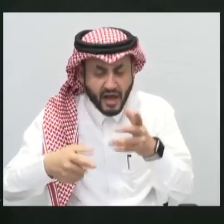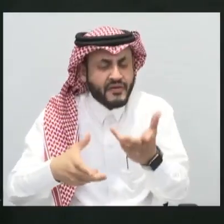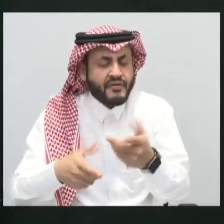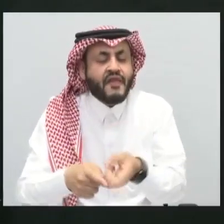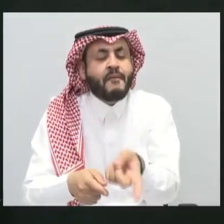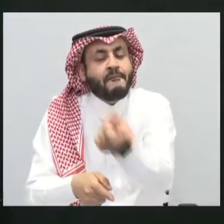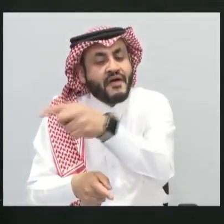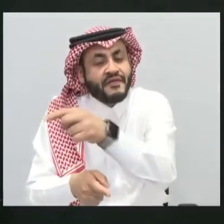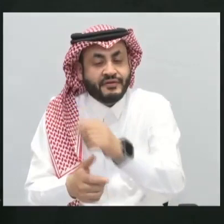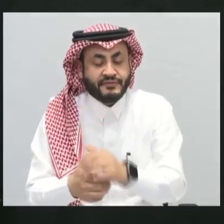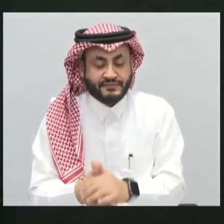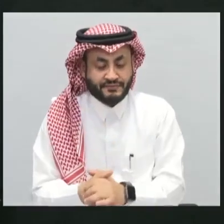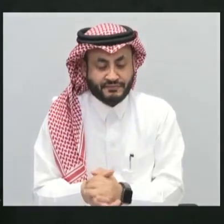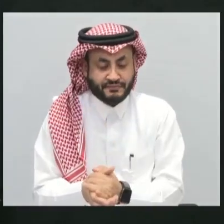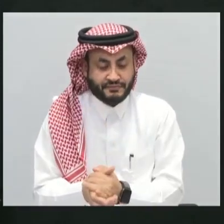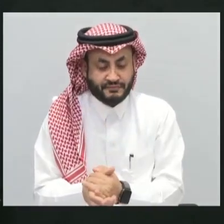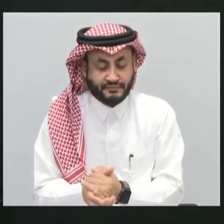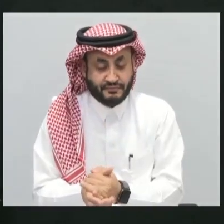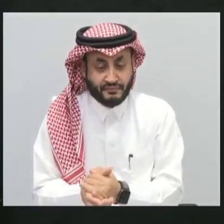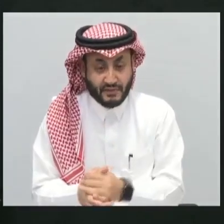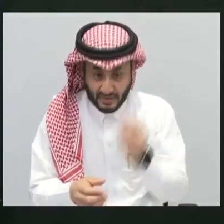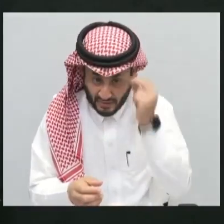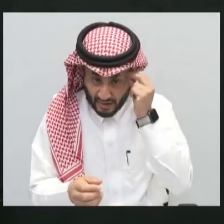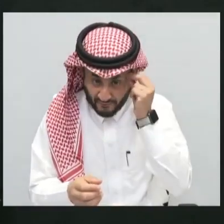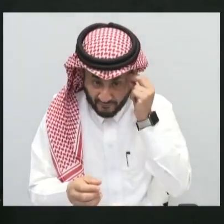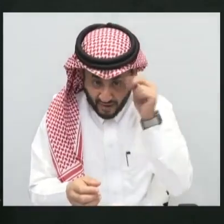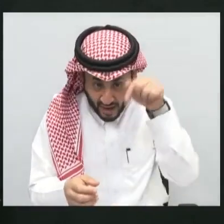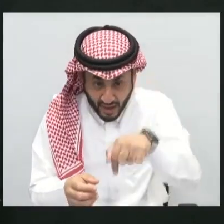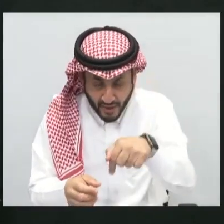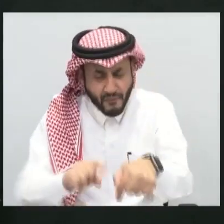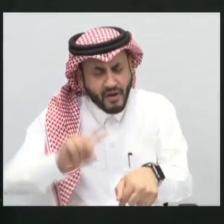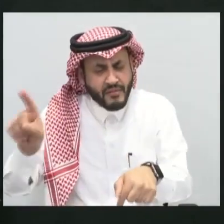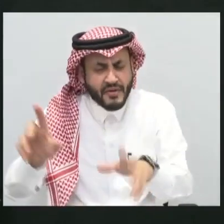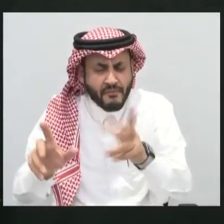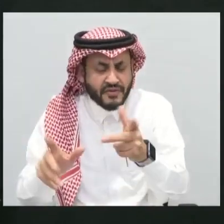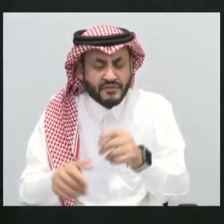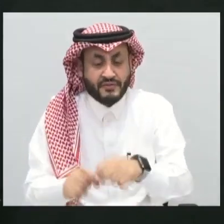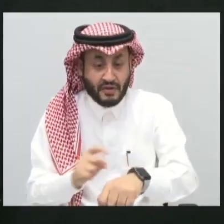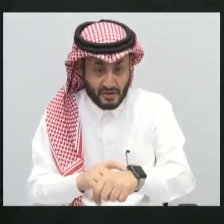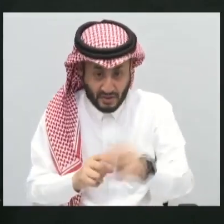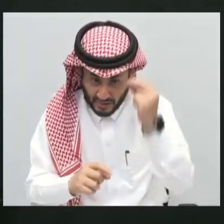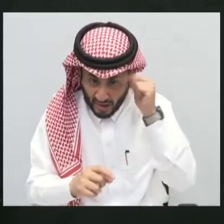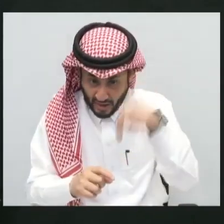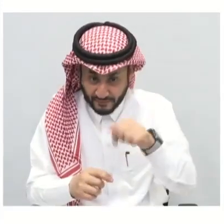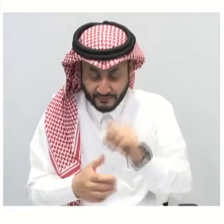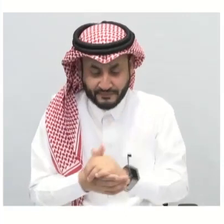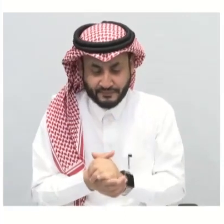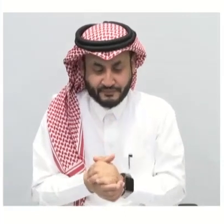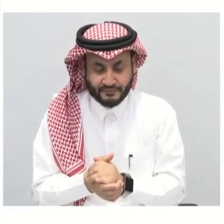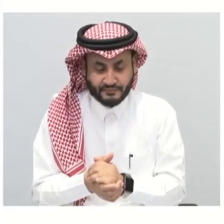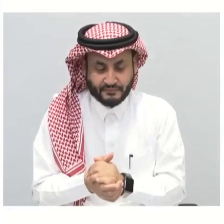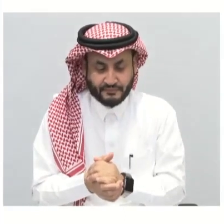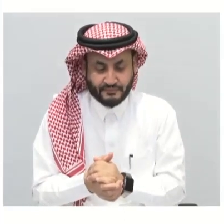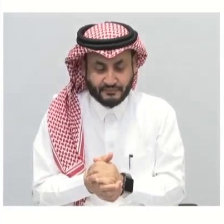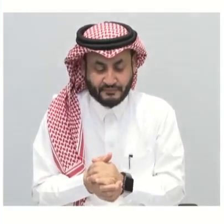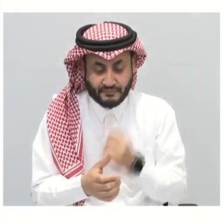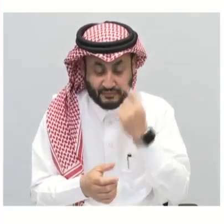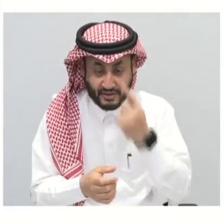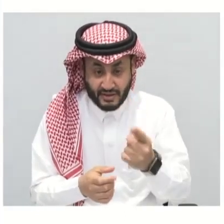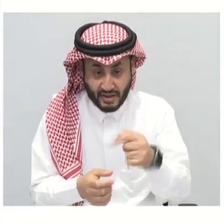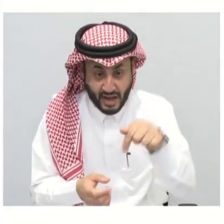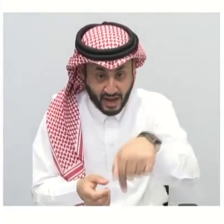we're talking about actions that is happening right now or the actions that will happen in the future. So for actions